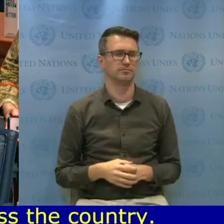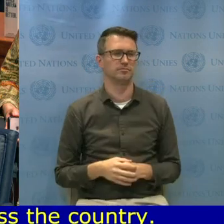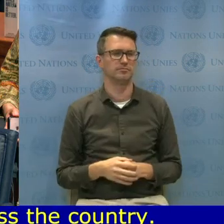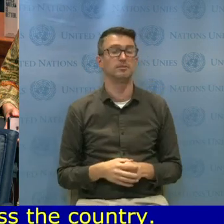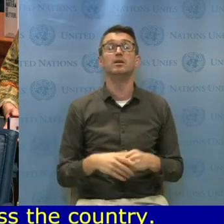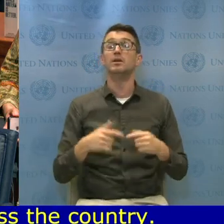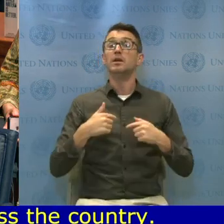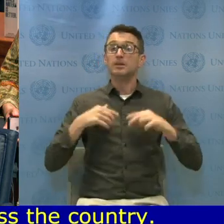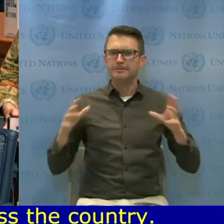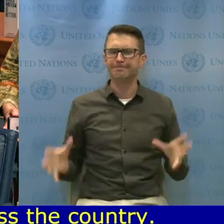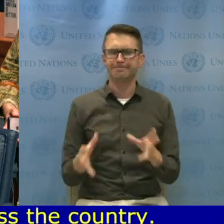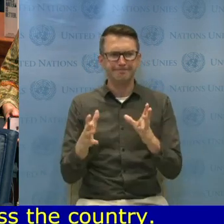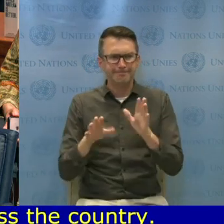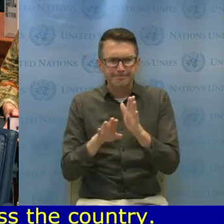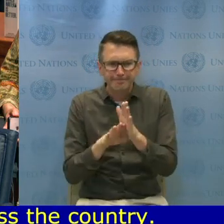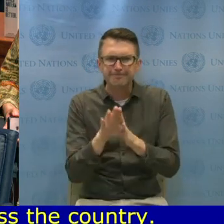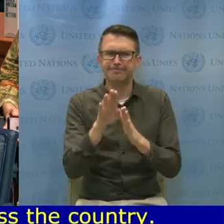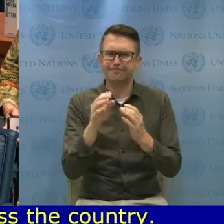Committee